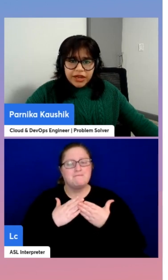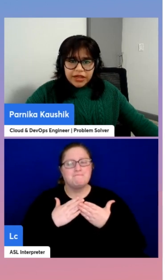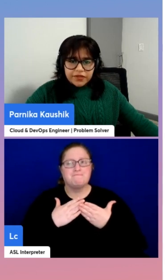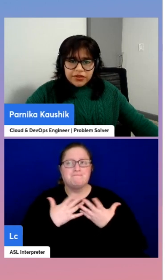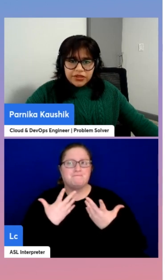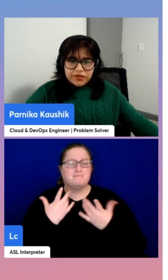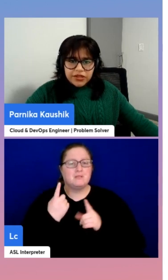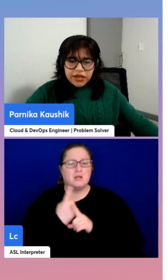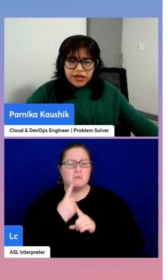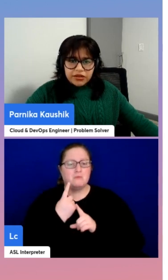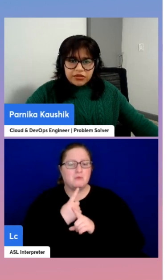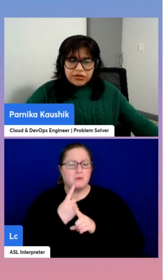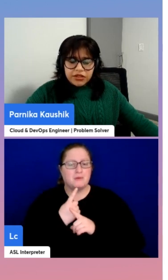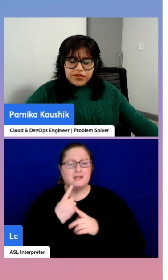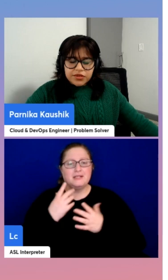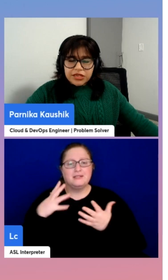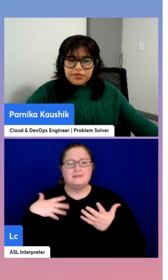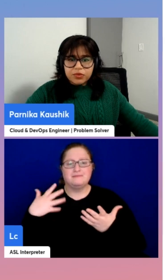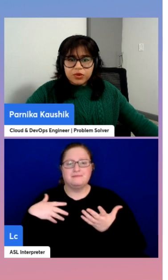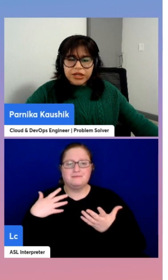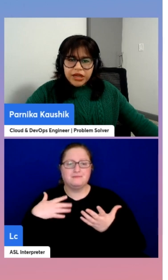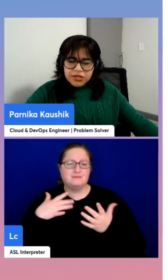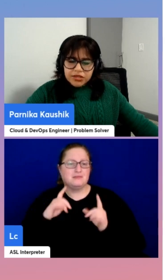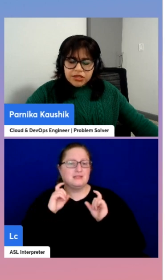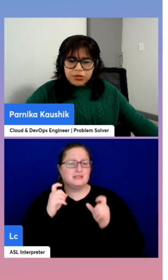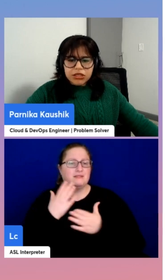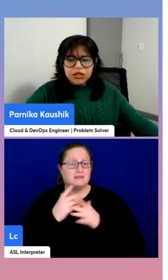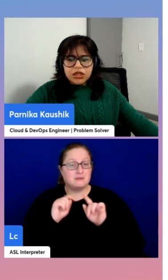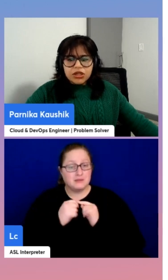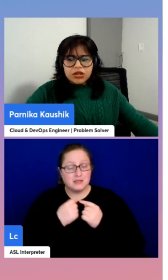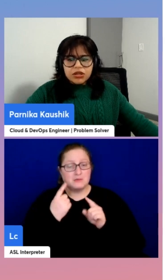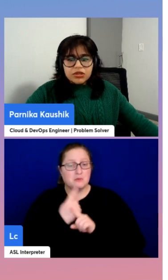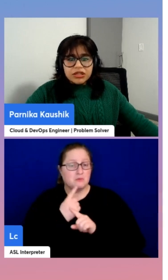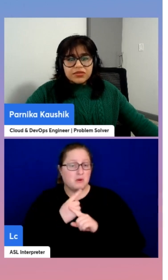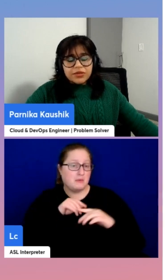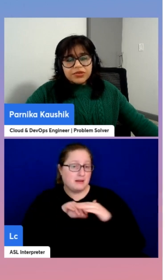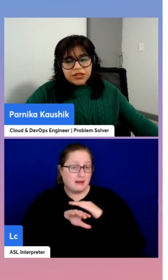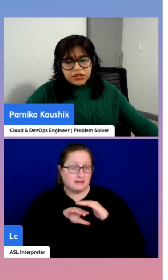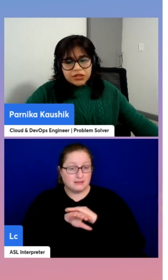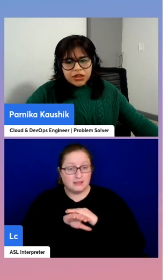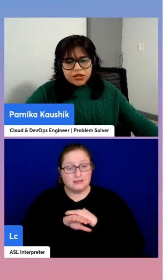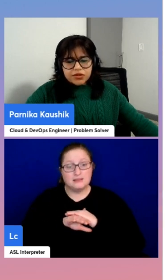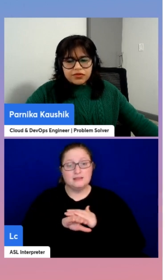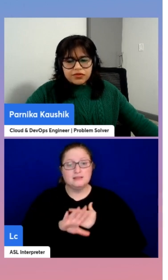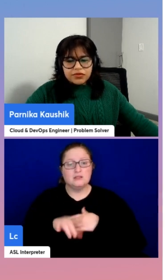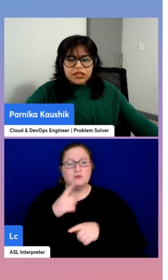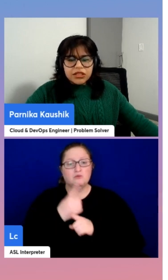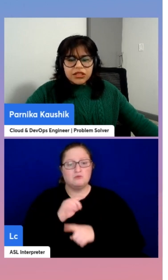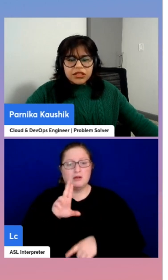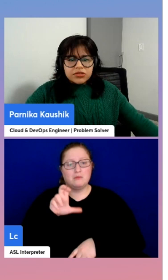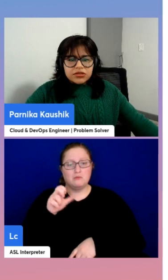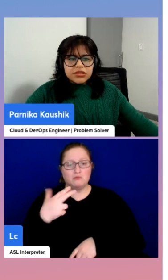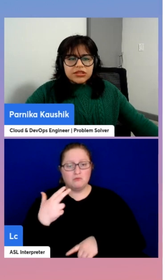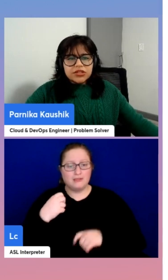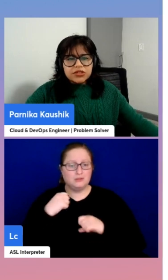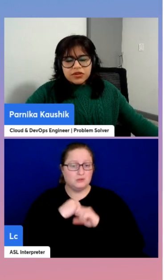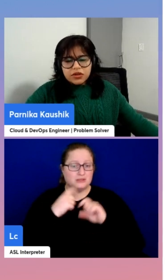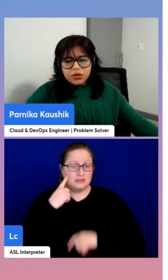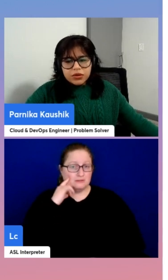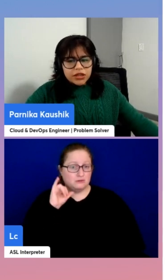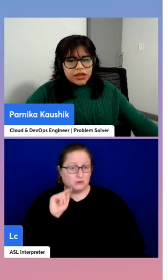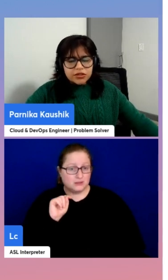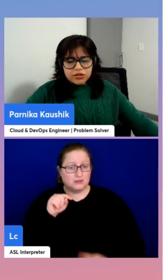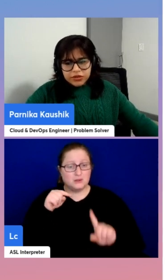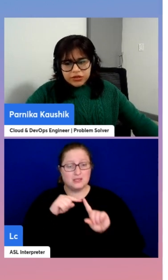appropriate. You need to give some teams appropriate access to it. You need the right branching strategy for it. And so this section